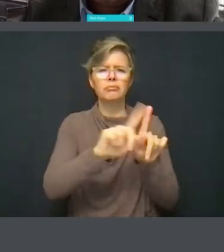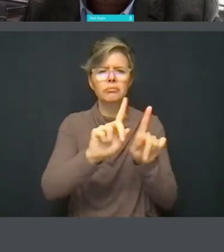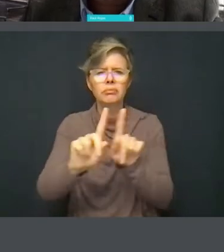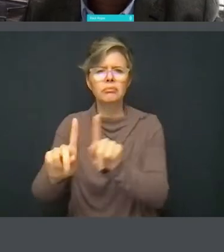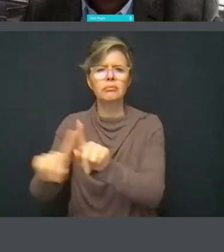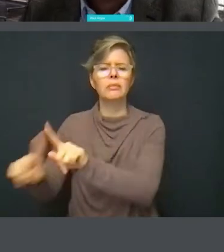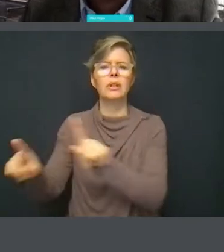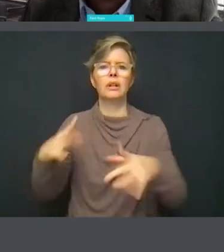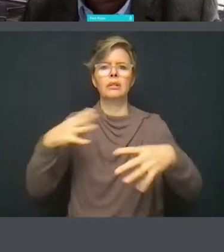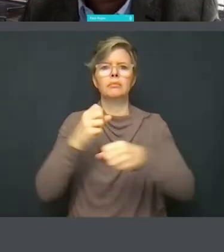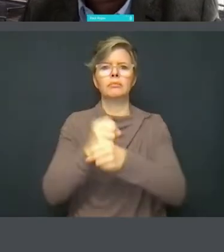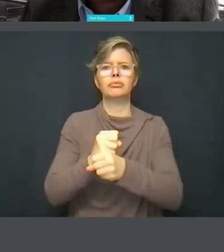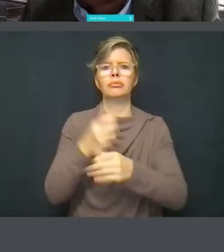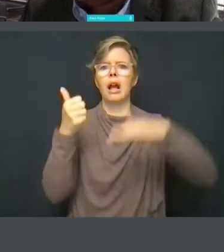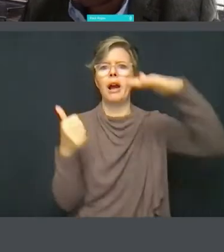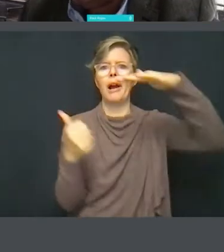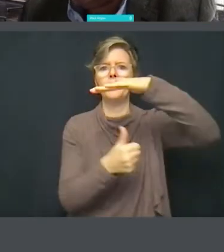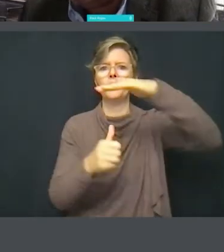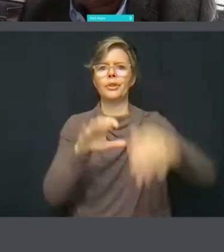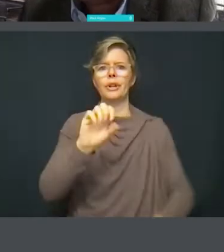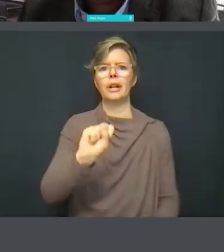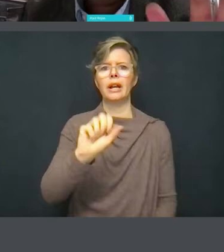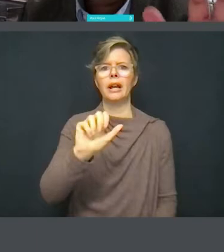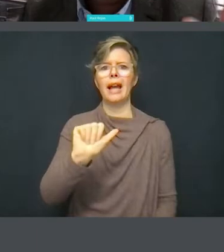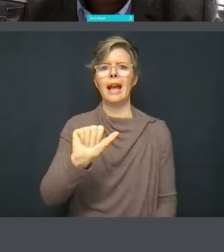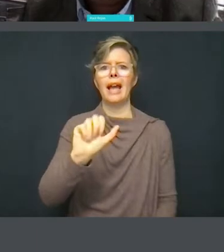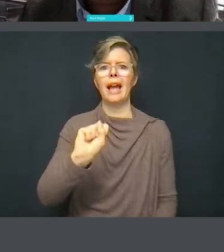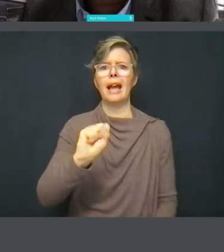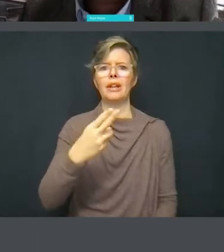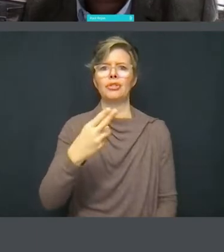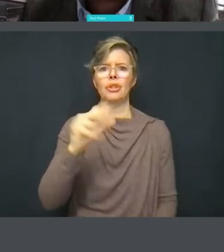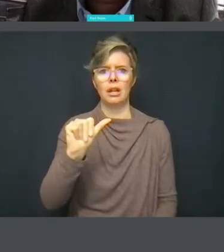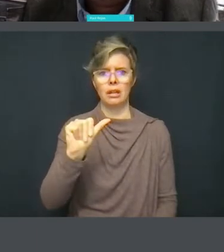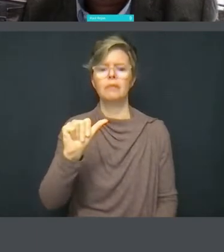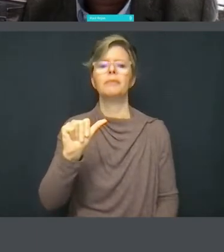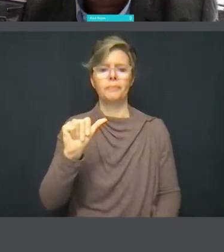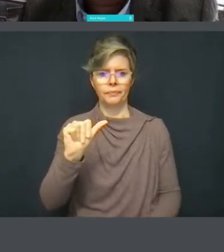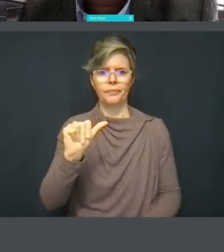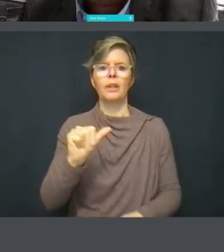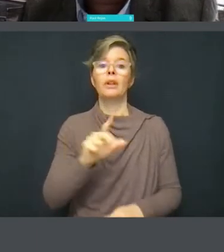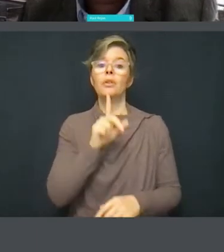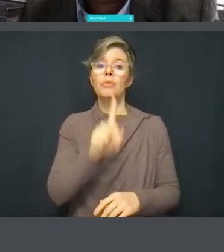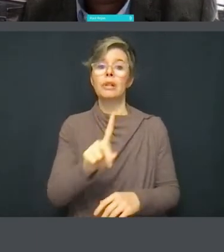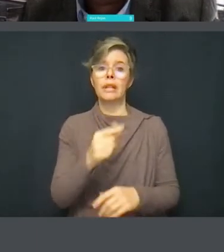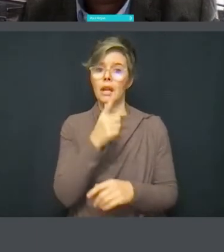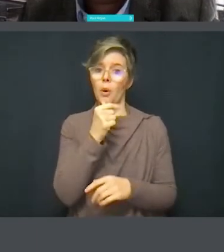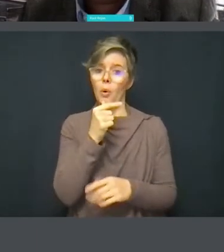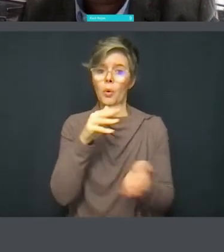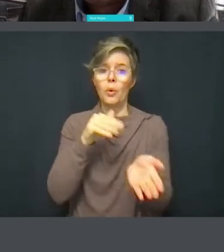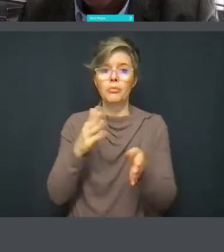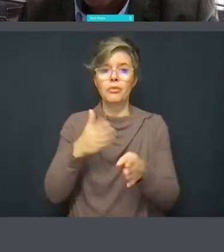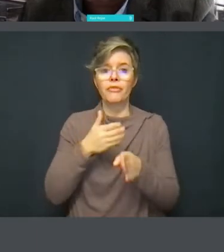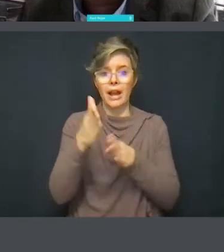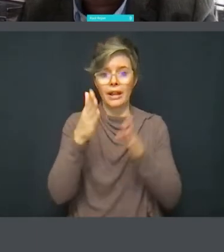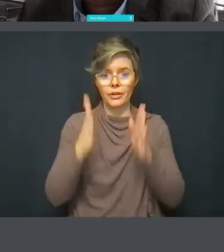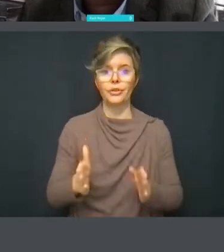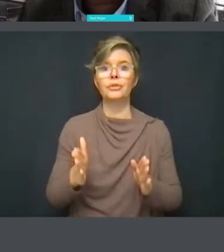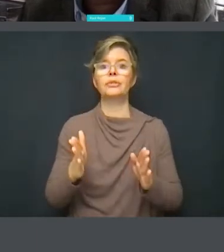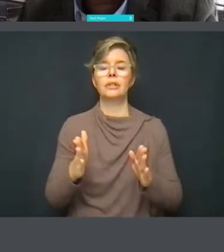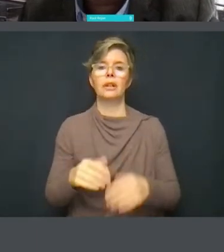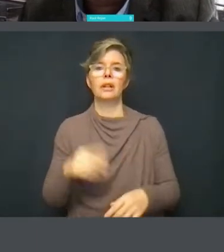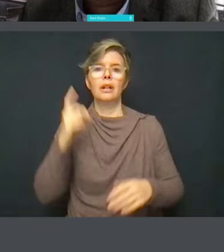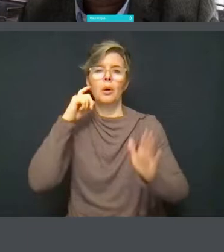In terms of quote unquote bilingual providers, and I'll talk about what that means later, these are folks who self-identify as being bilingual providers. Out of